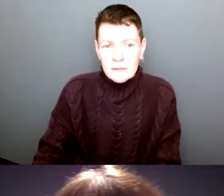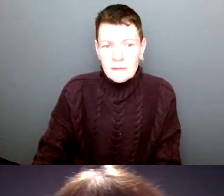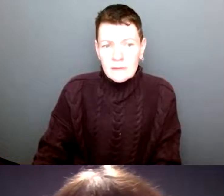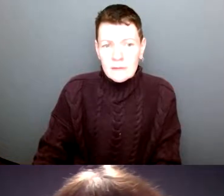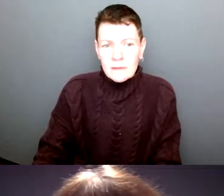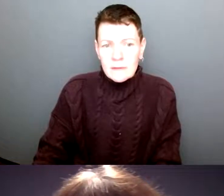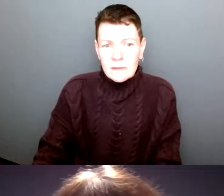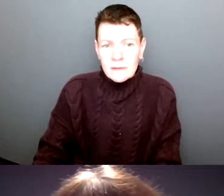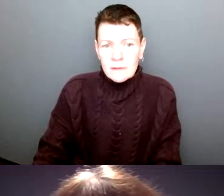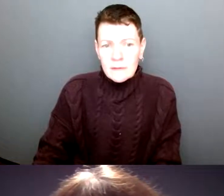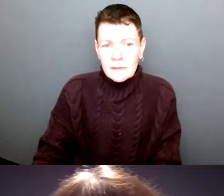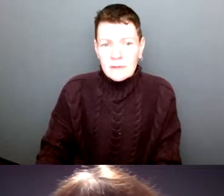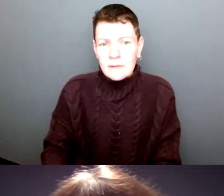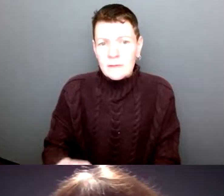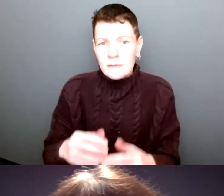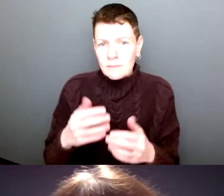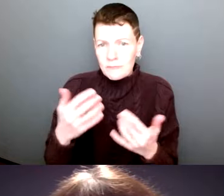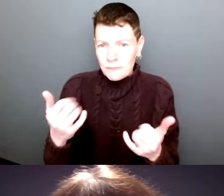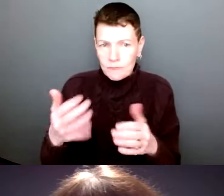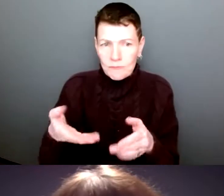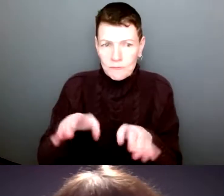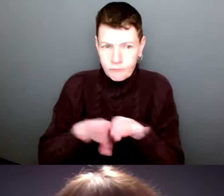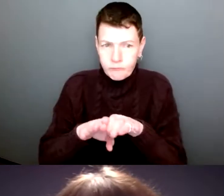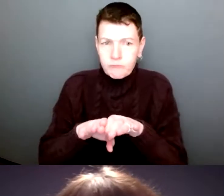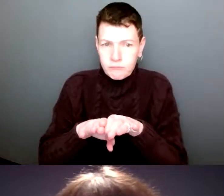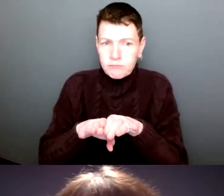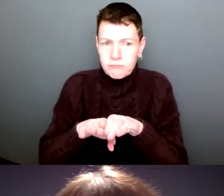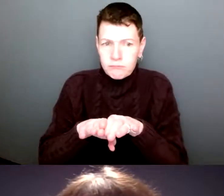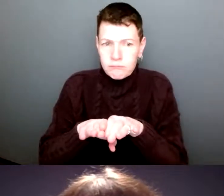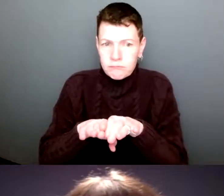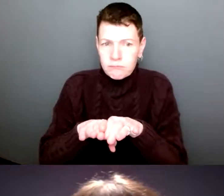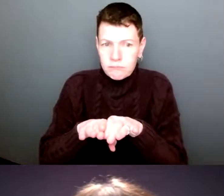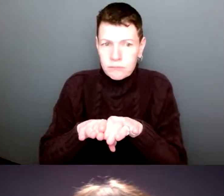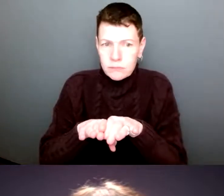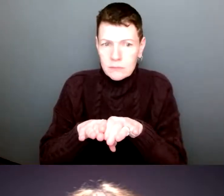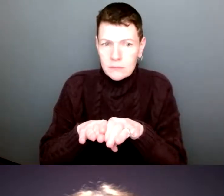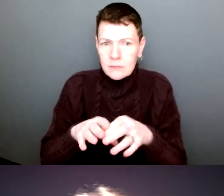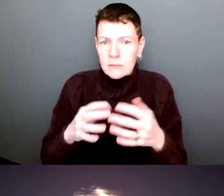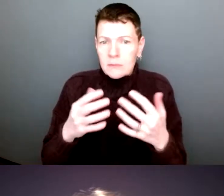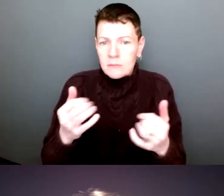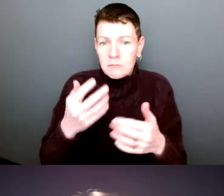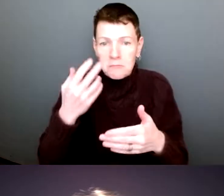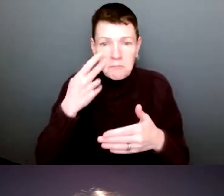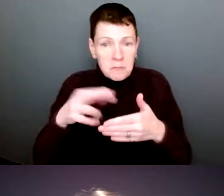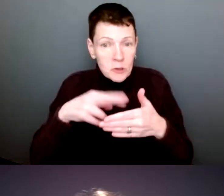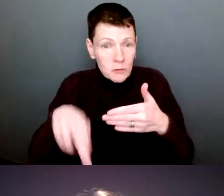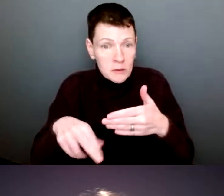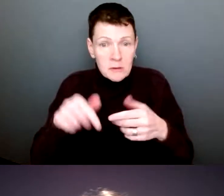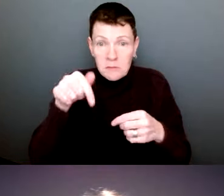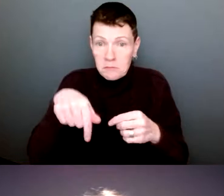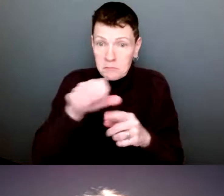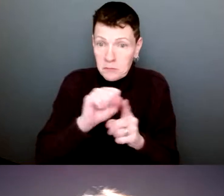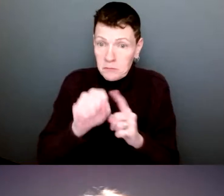Okay, the poll is now going to end, and we're going to see what the results are. So in this